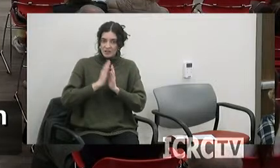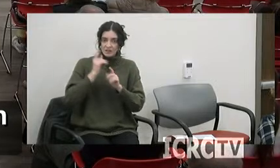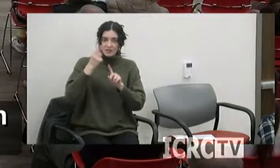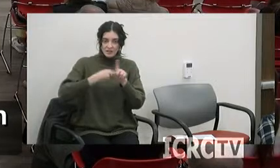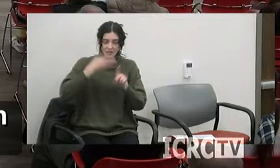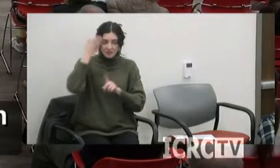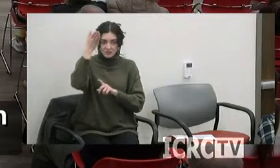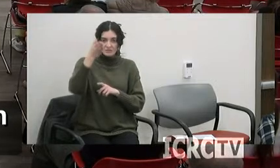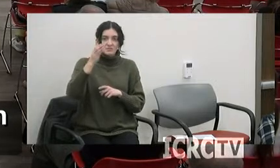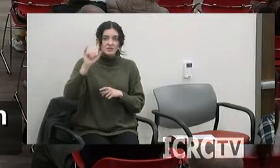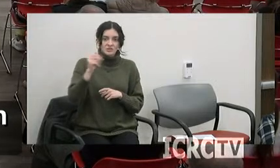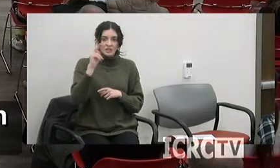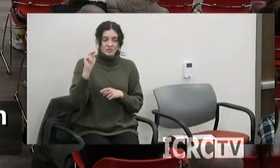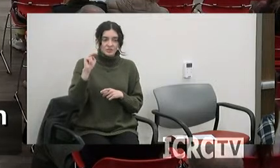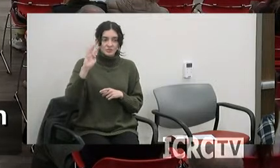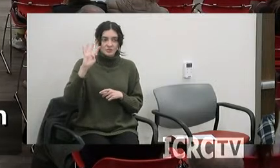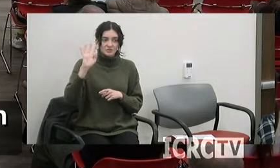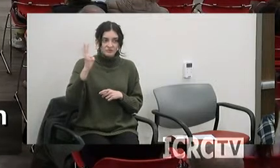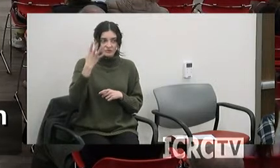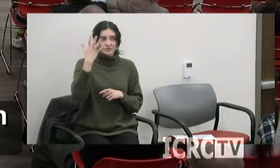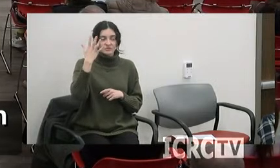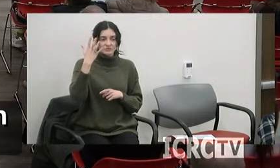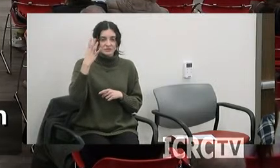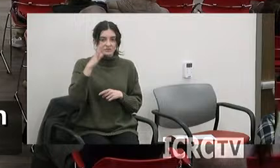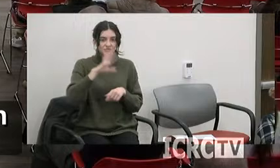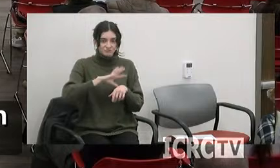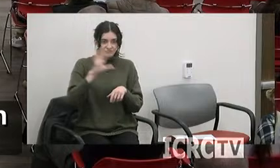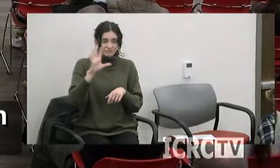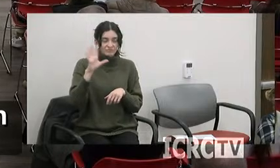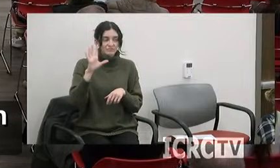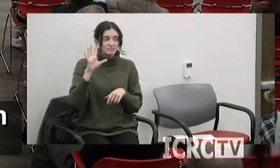at 5 p.m. So moved. Second?